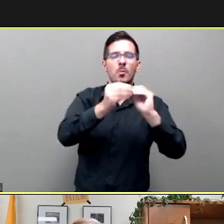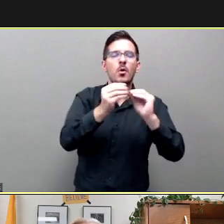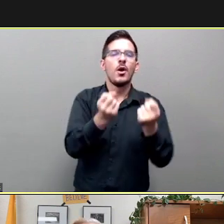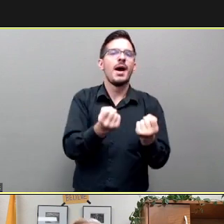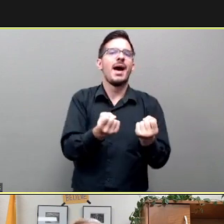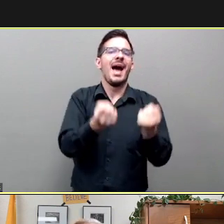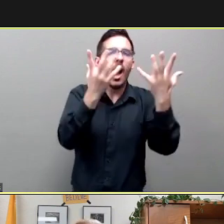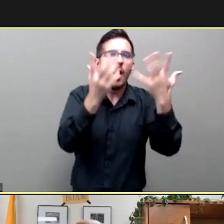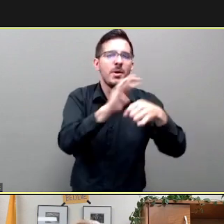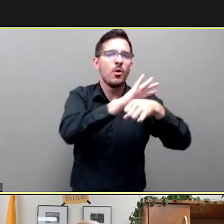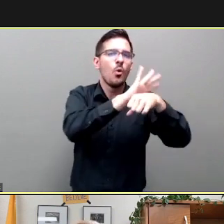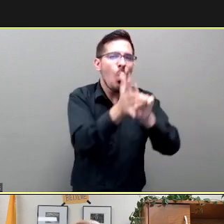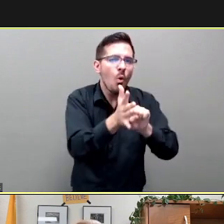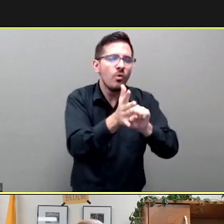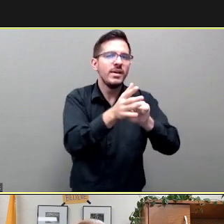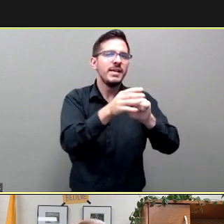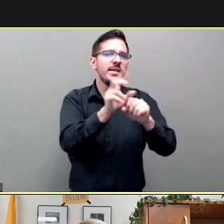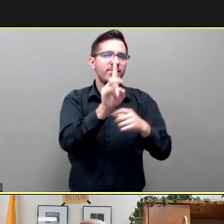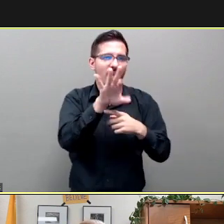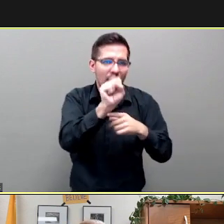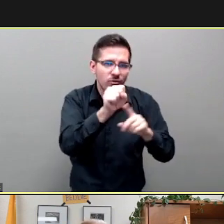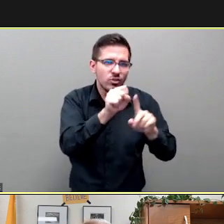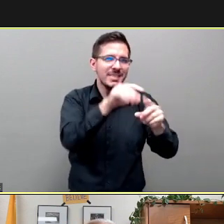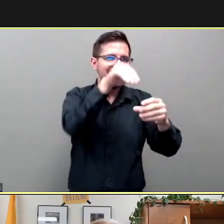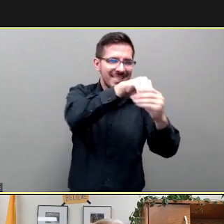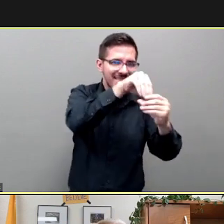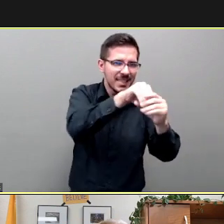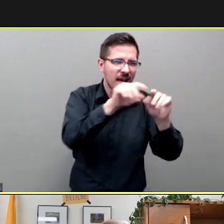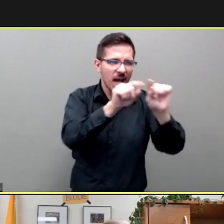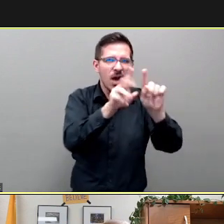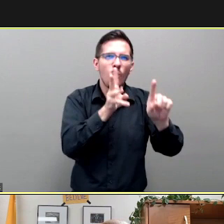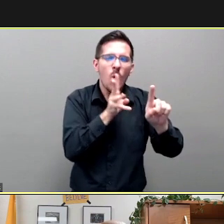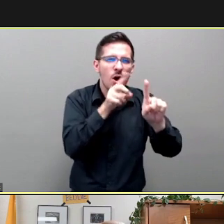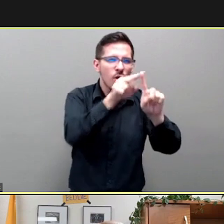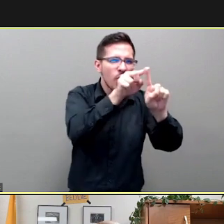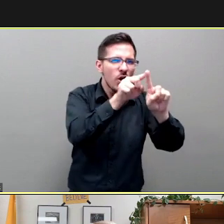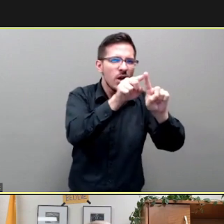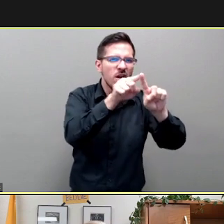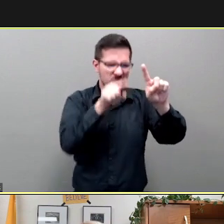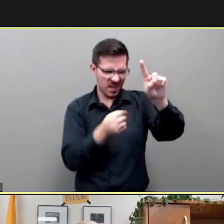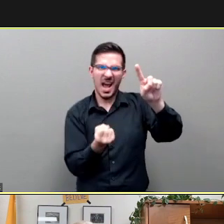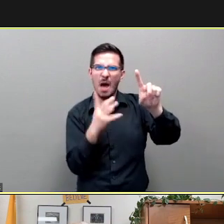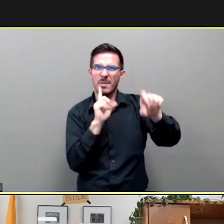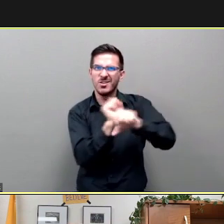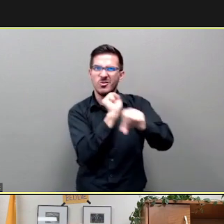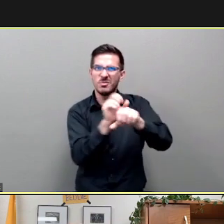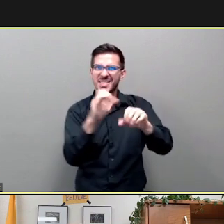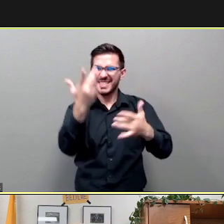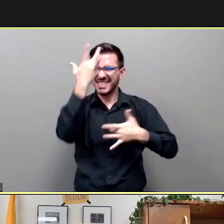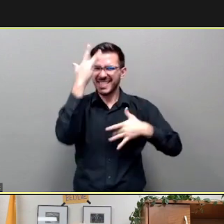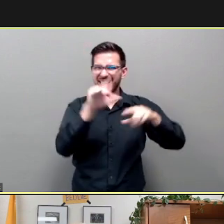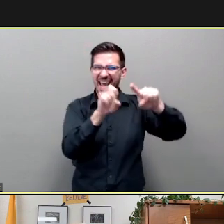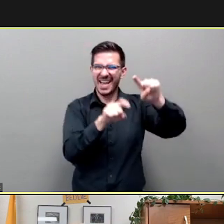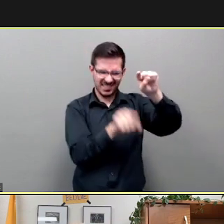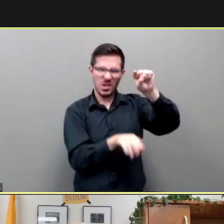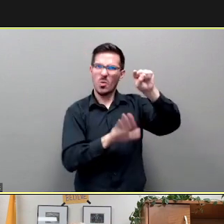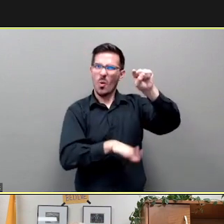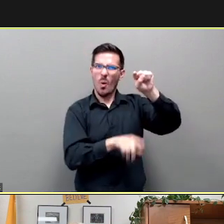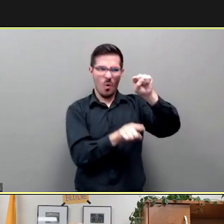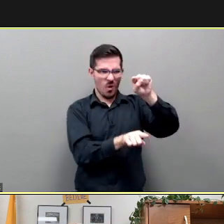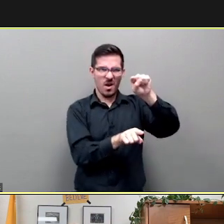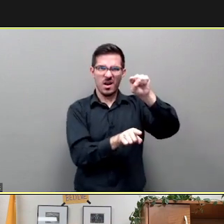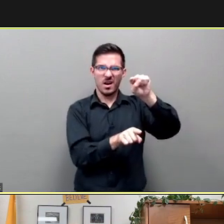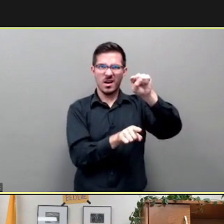of COVID particles than we have cases. And it sort of predates the rise in cases by a couple weeks.